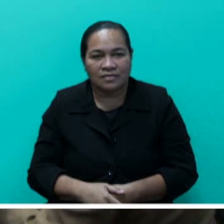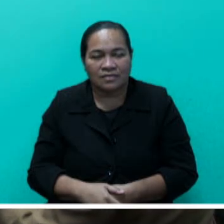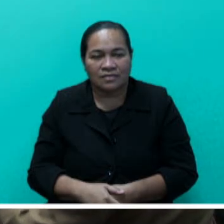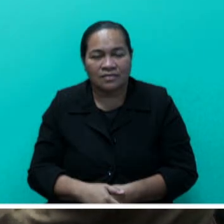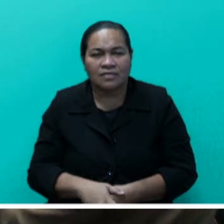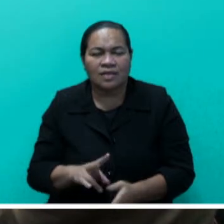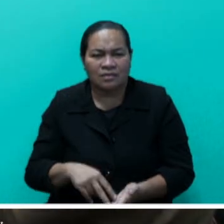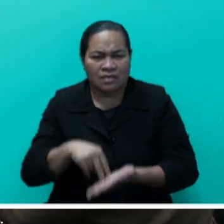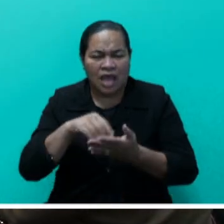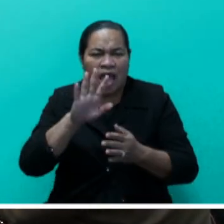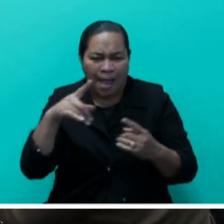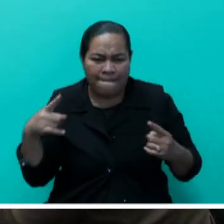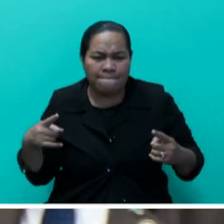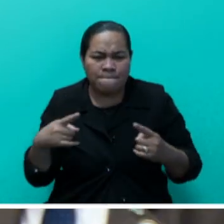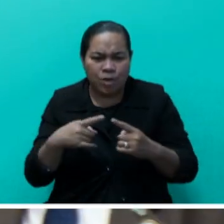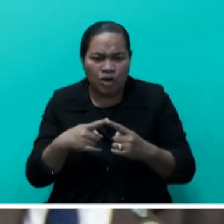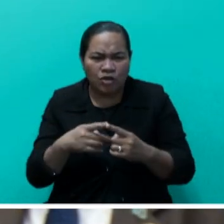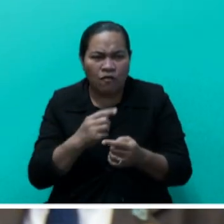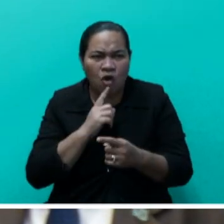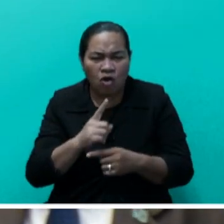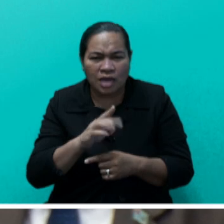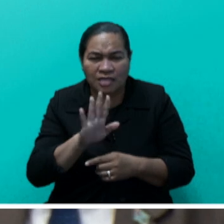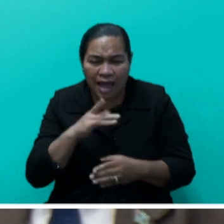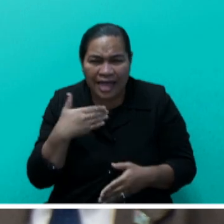Mr. Speaker, sir, point of order 80, self-explanation.